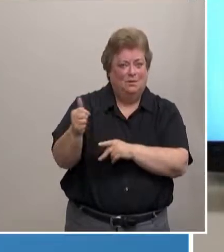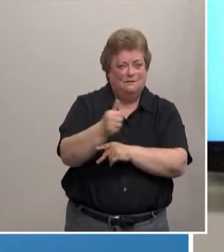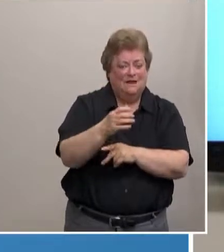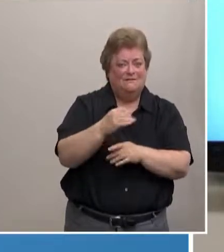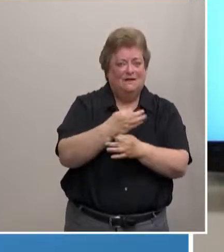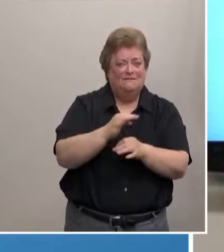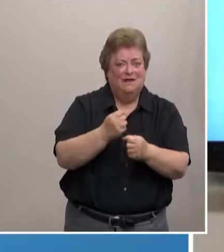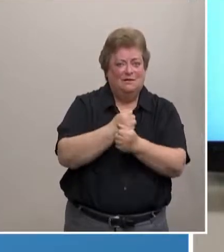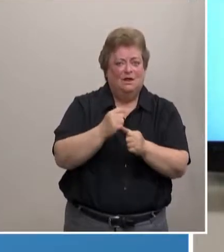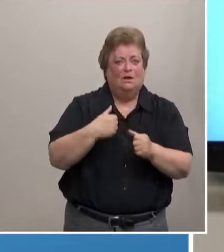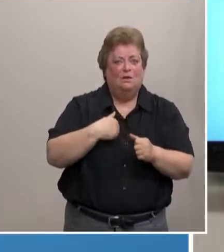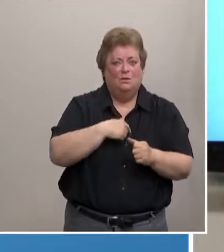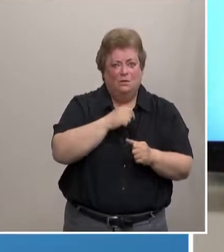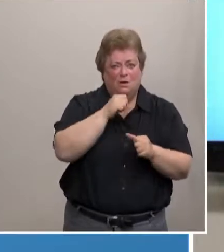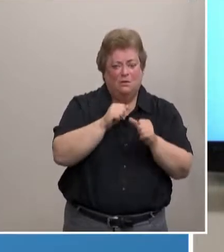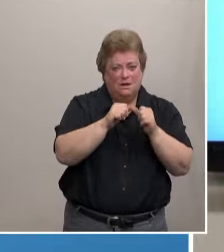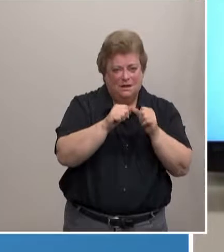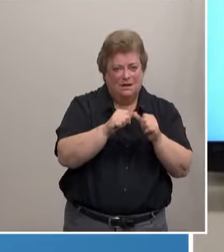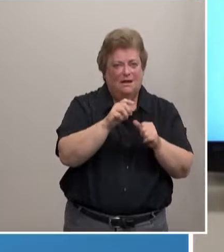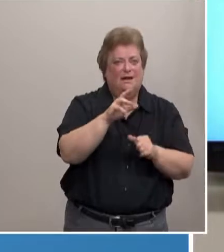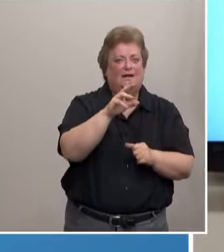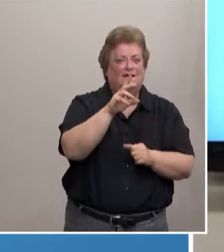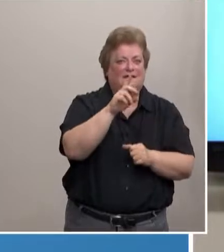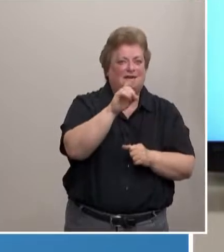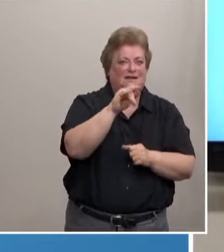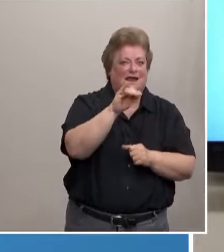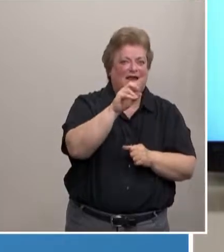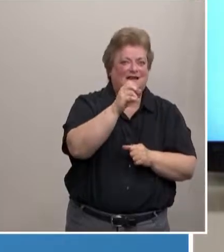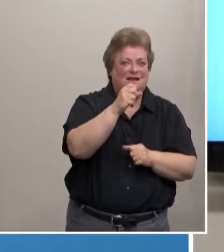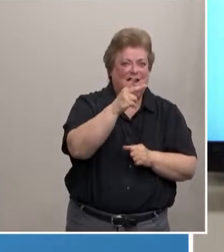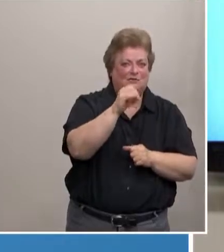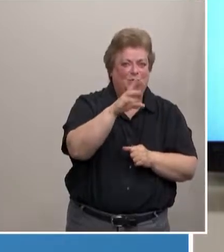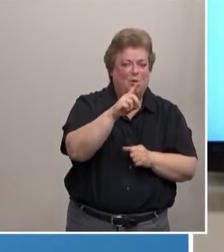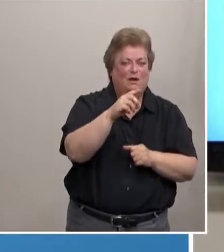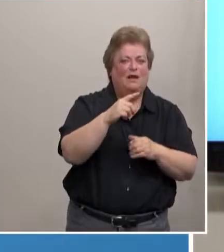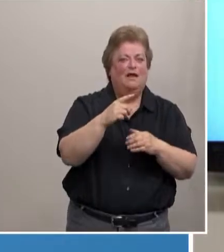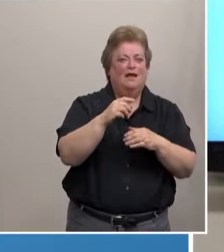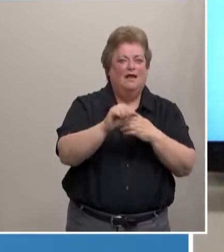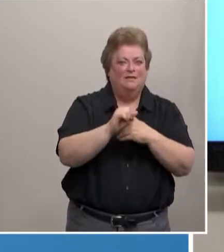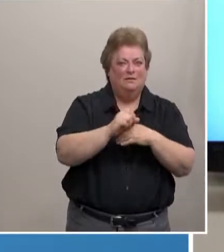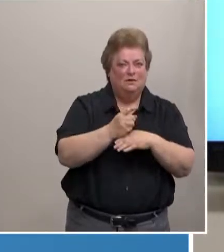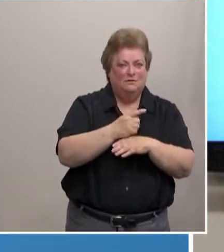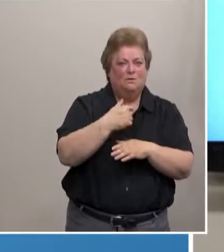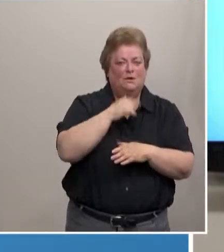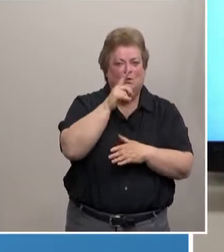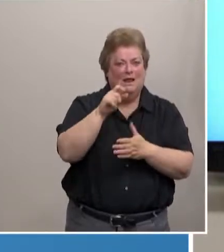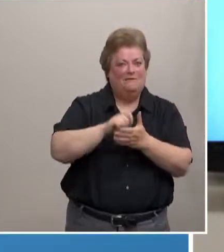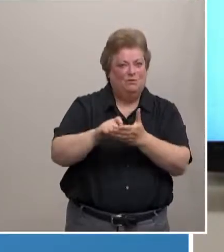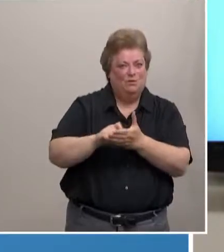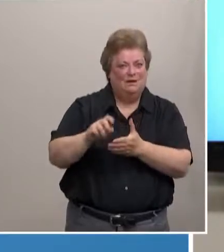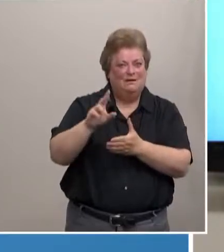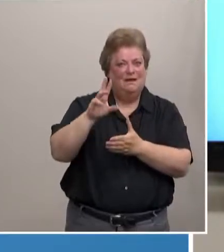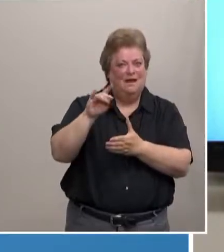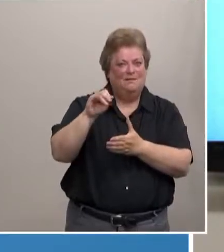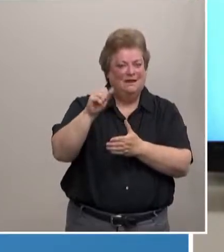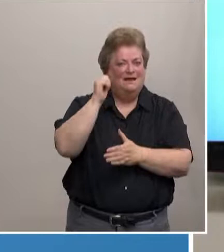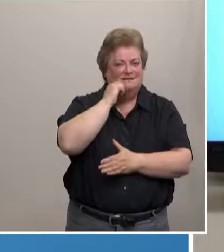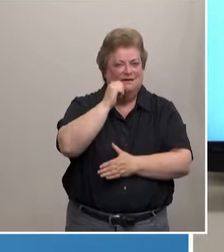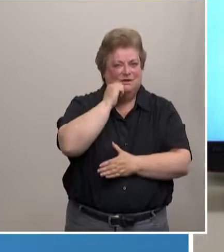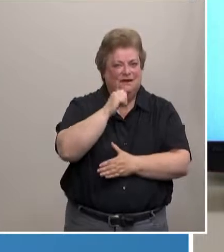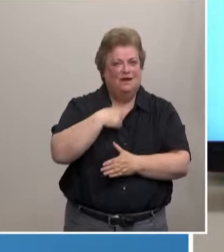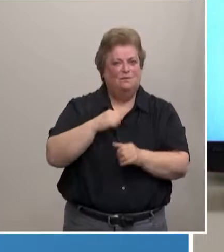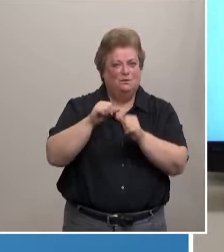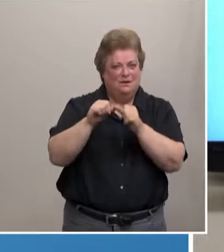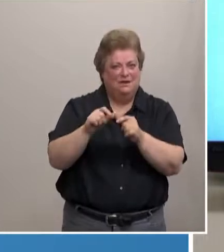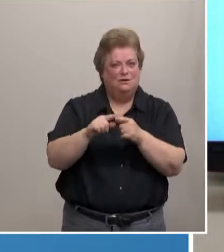team will continue to update the data dashboard and the risk dial. We will continue to provide written updates every weekday, and we will continue to post the